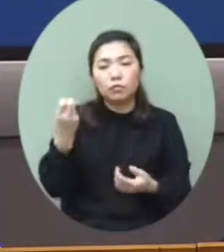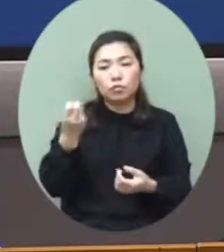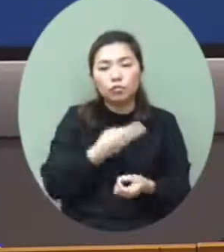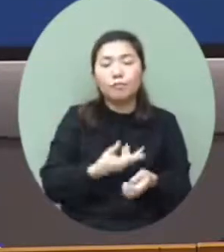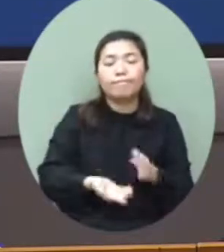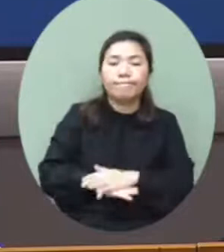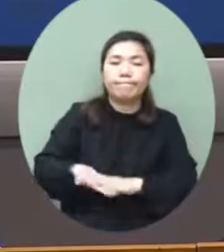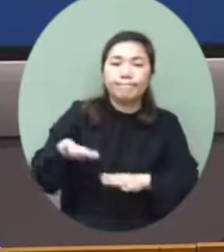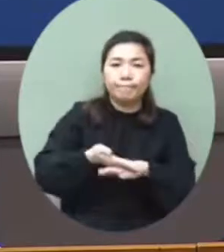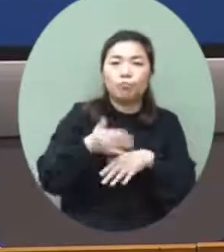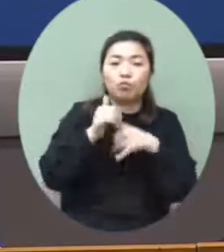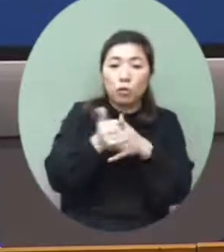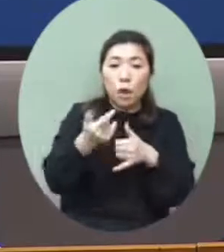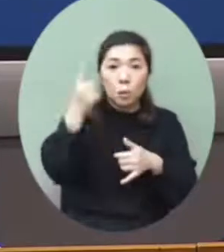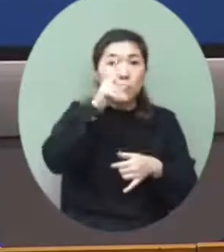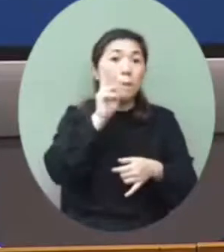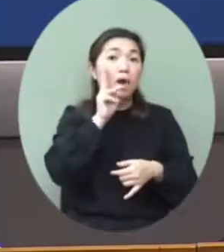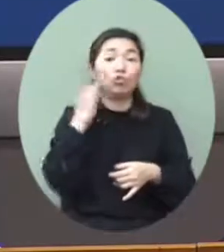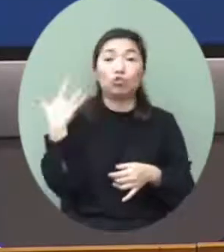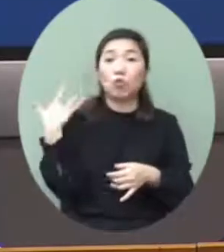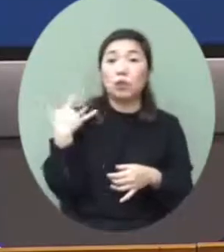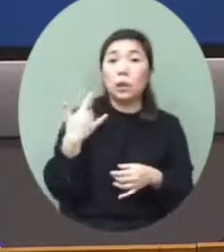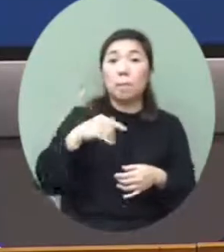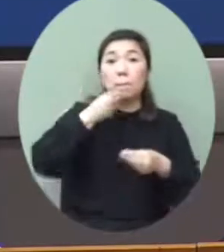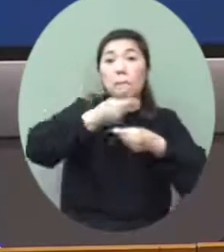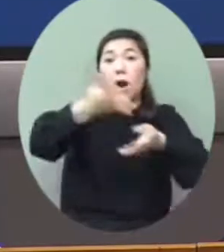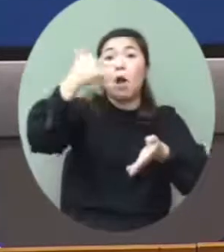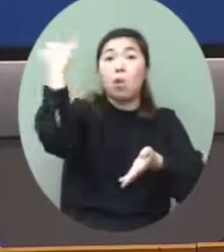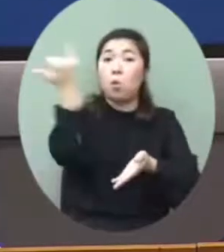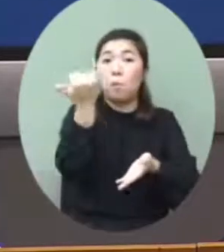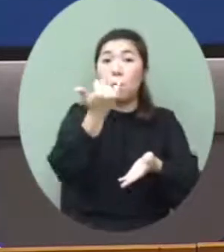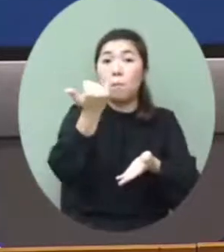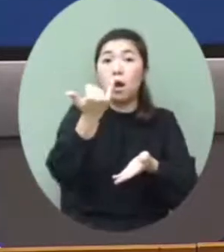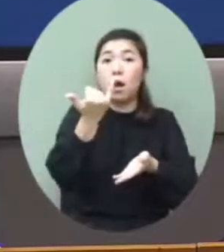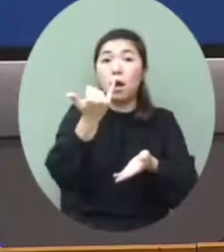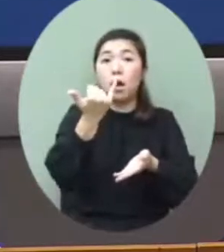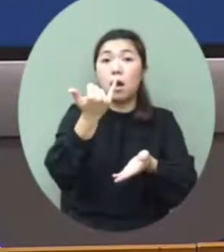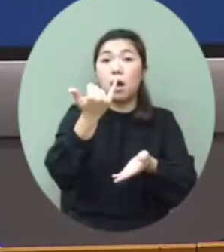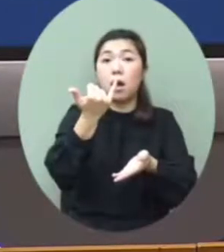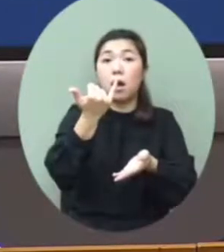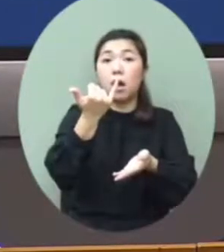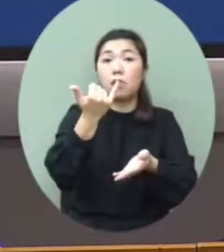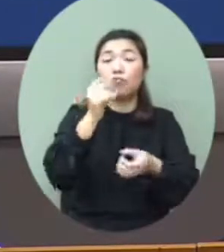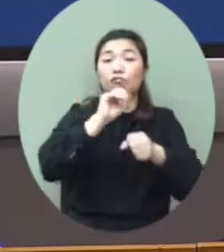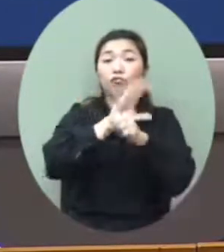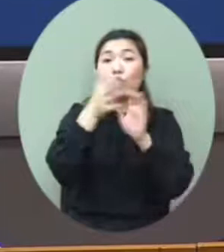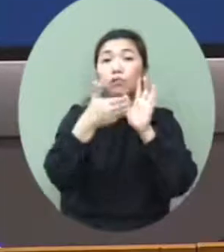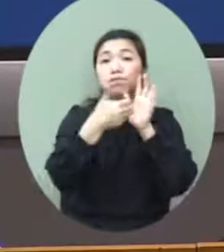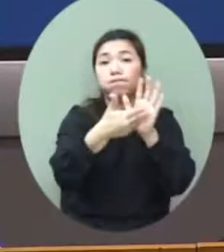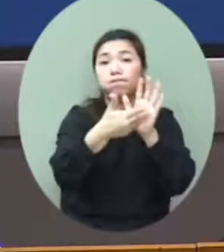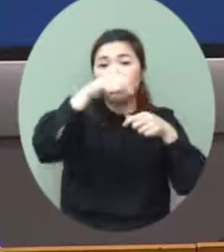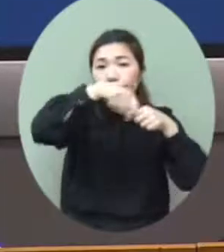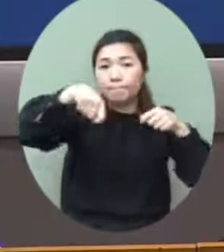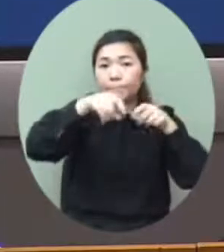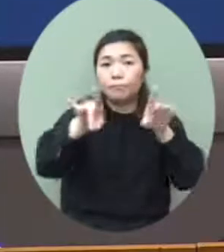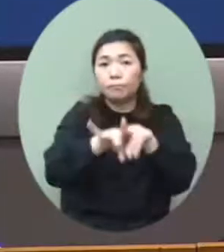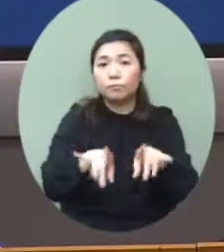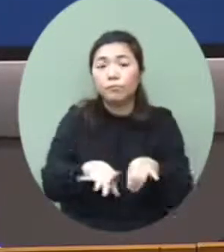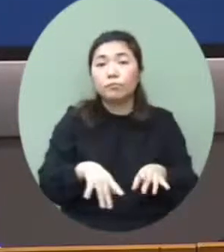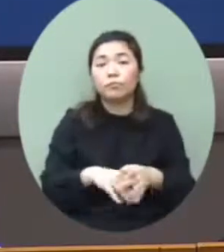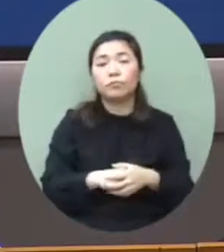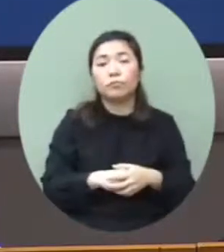who were unable to contact the hotline. We apologize, but we are now catching up. Yesterday, we distributed